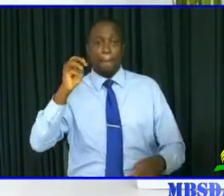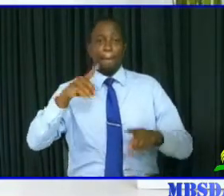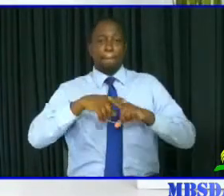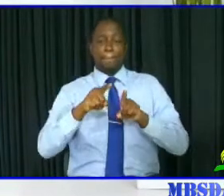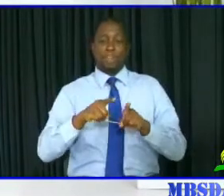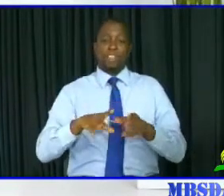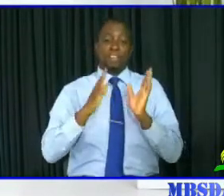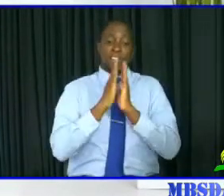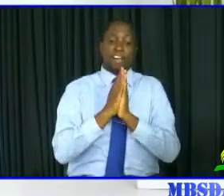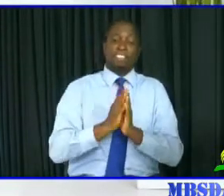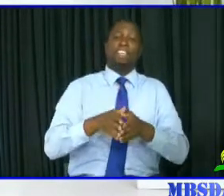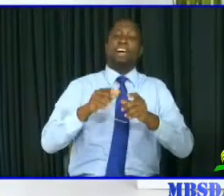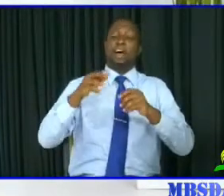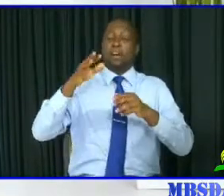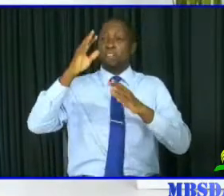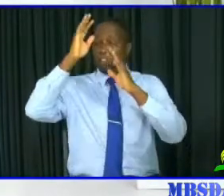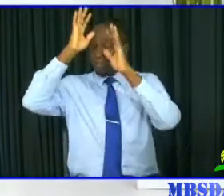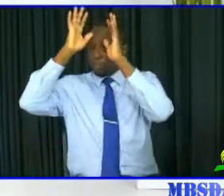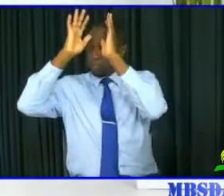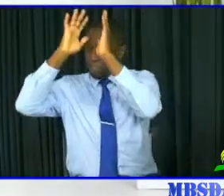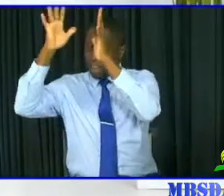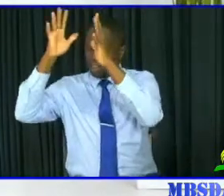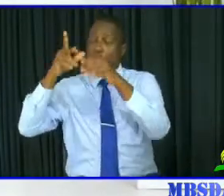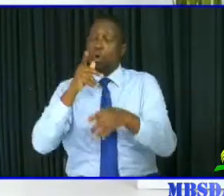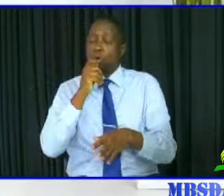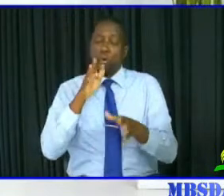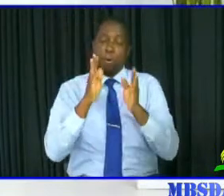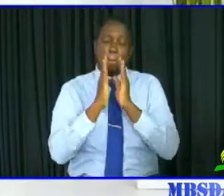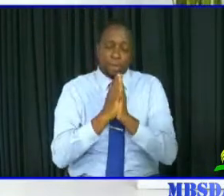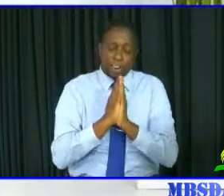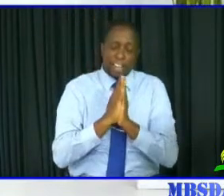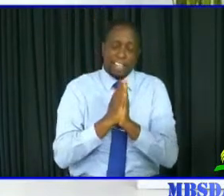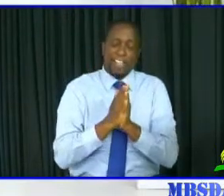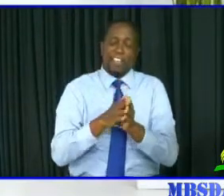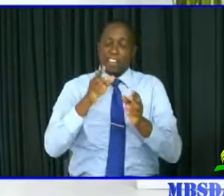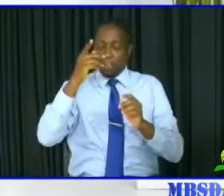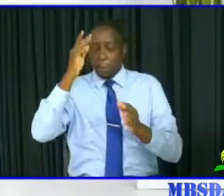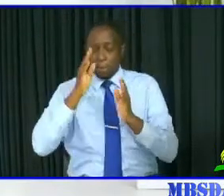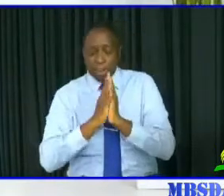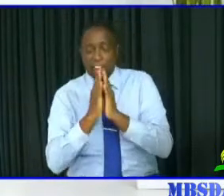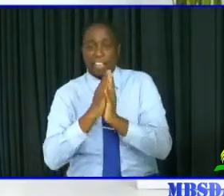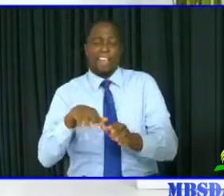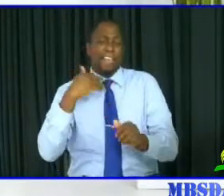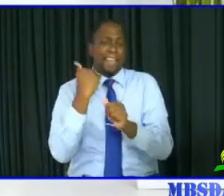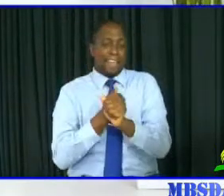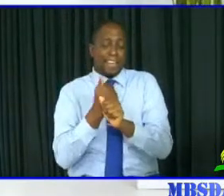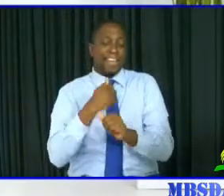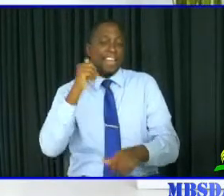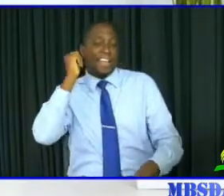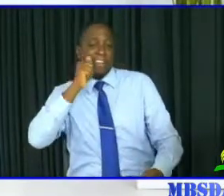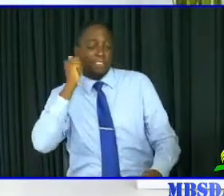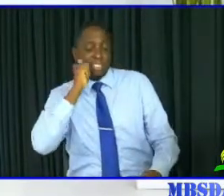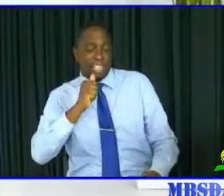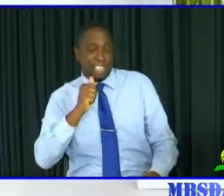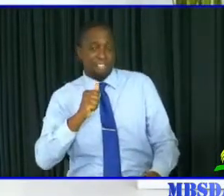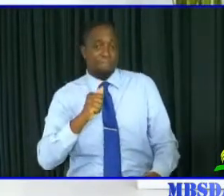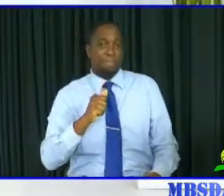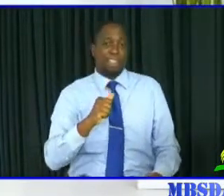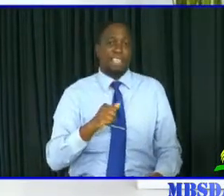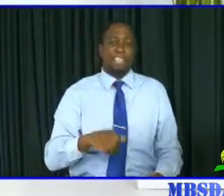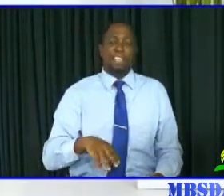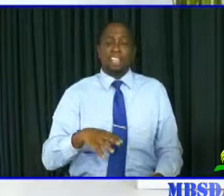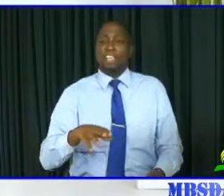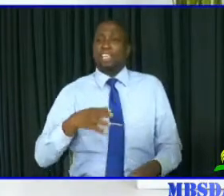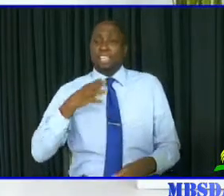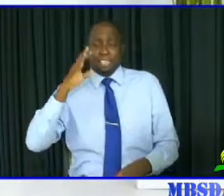has prayed for him every day that he has been away. Every single day that he has been away, he was looking out